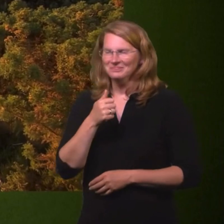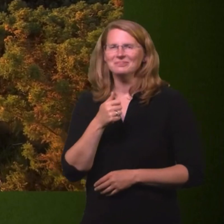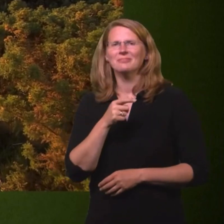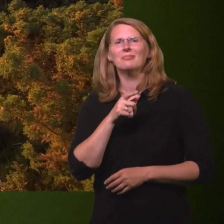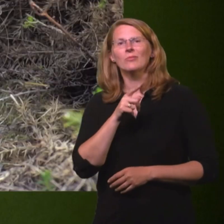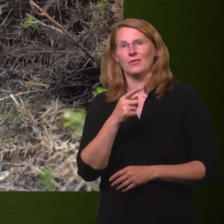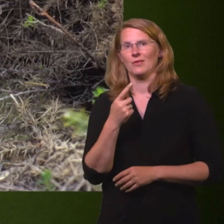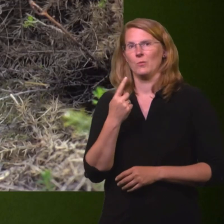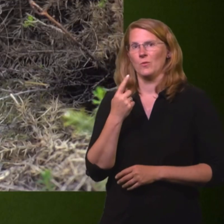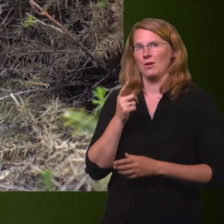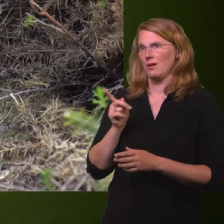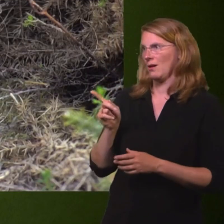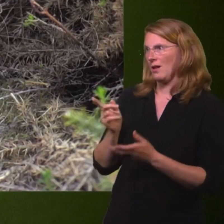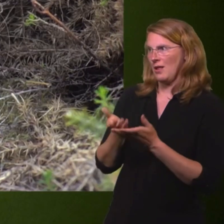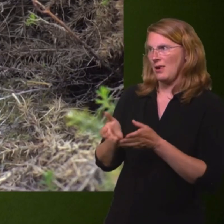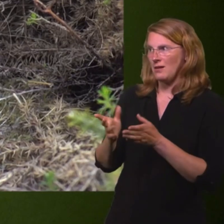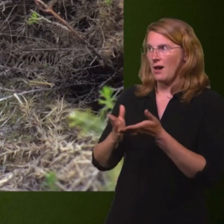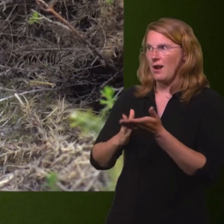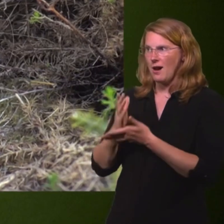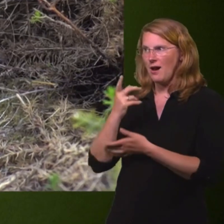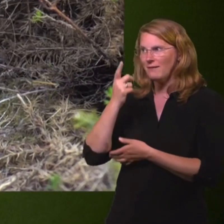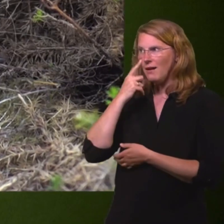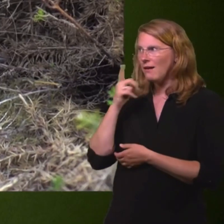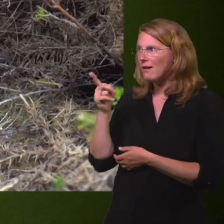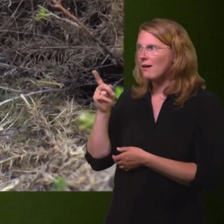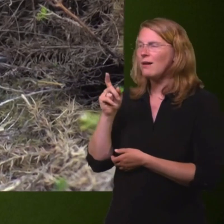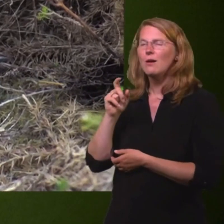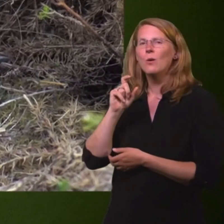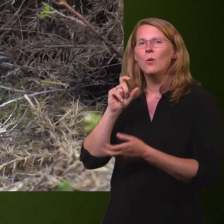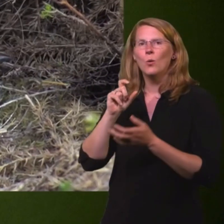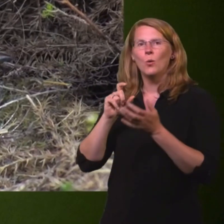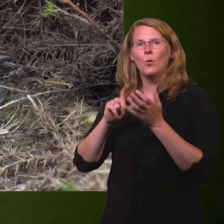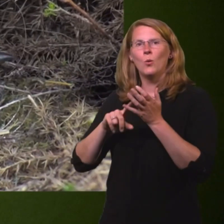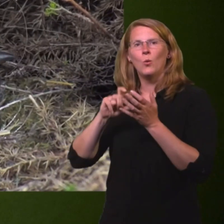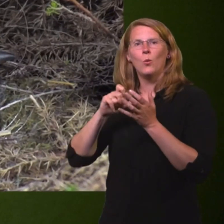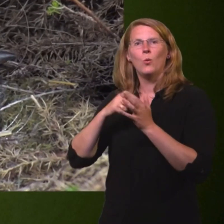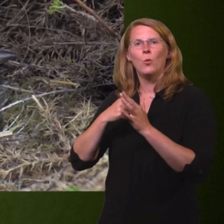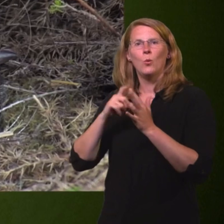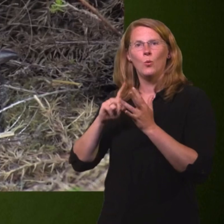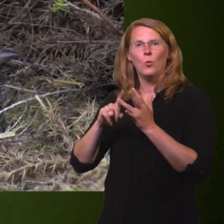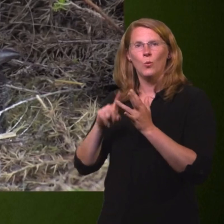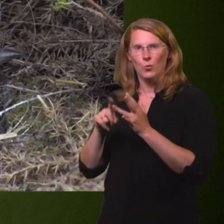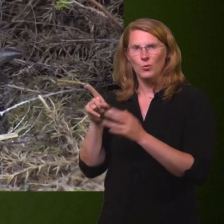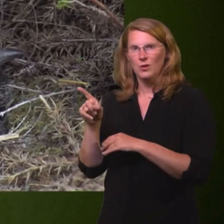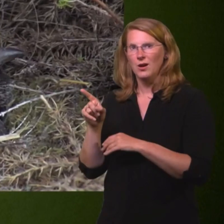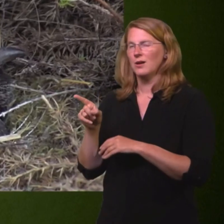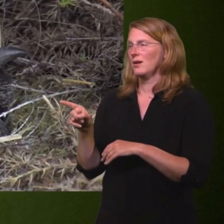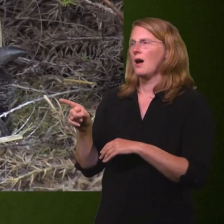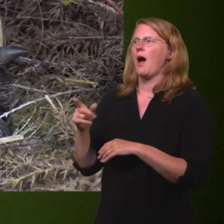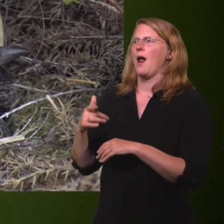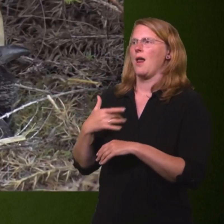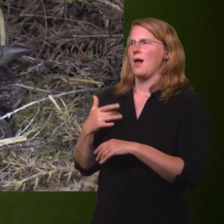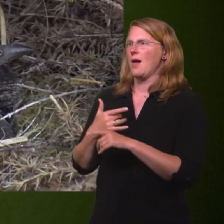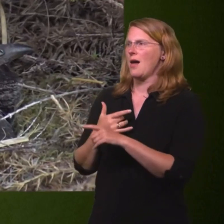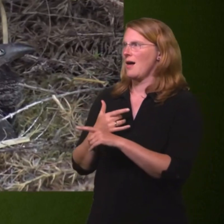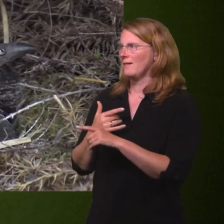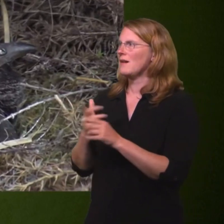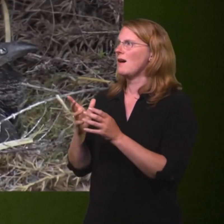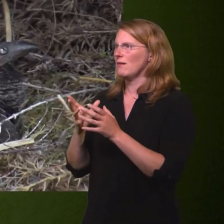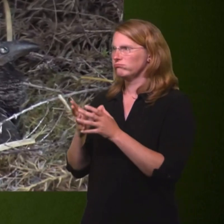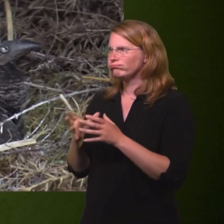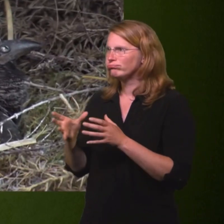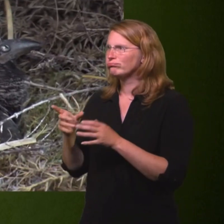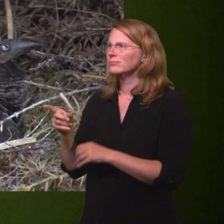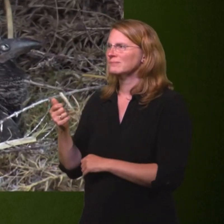the cuckoo, because I'm pleased to say the cuckoo is alive and well and growing. I'd like to say by the day, but